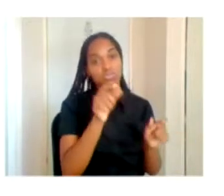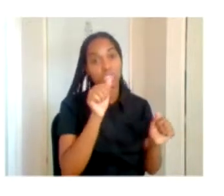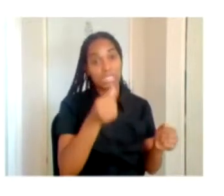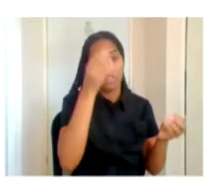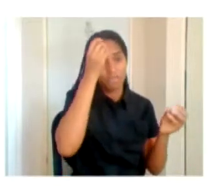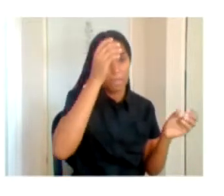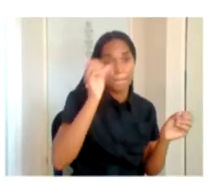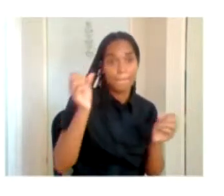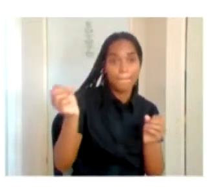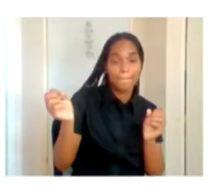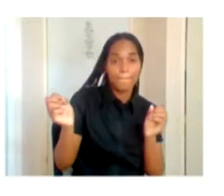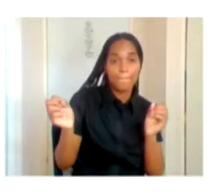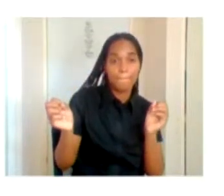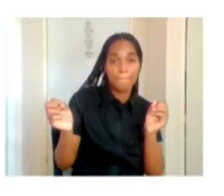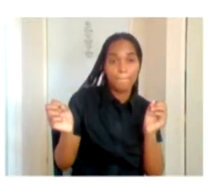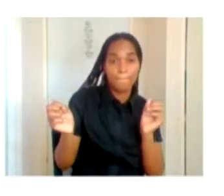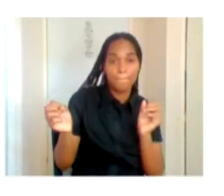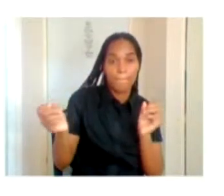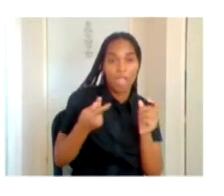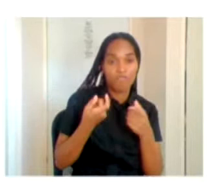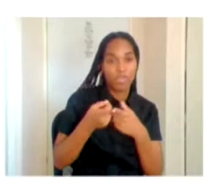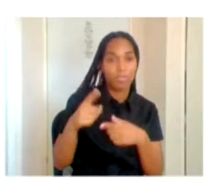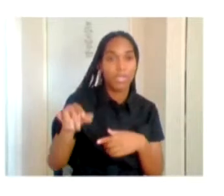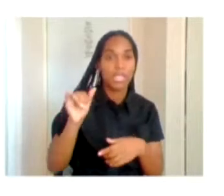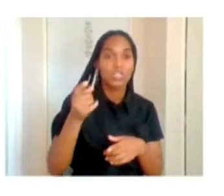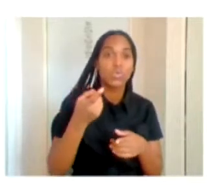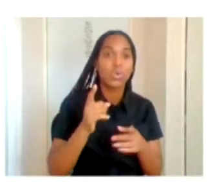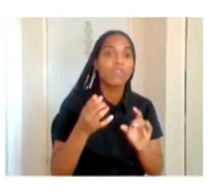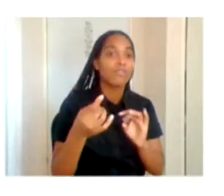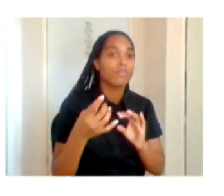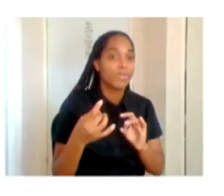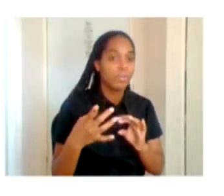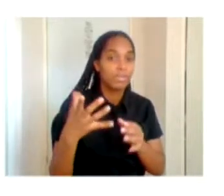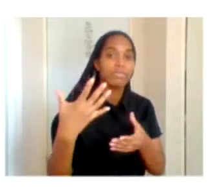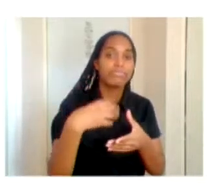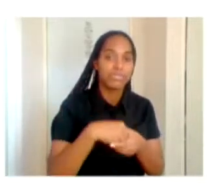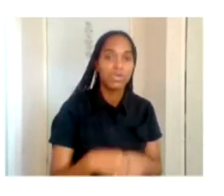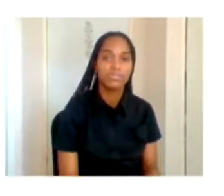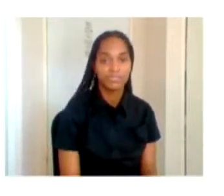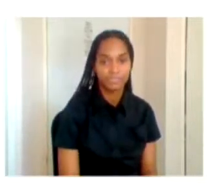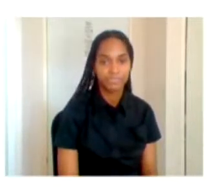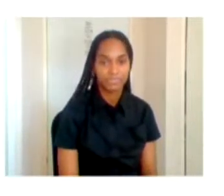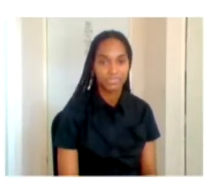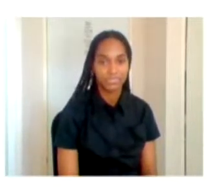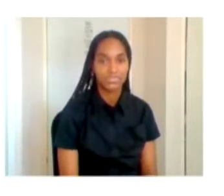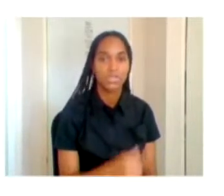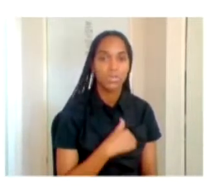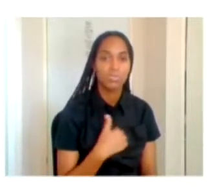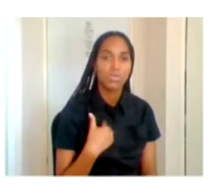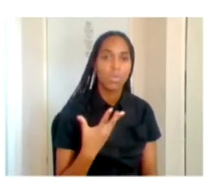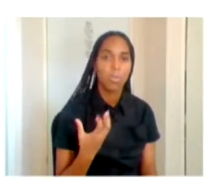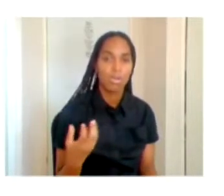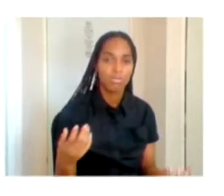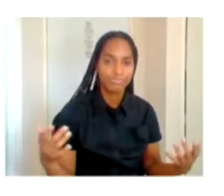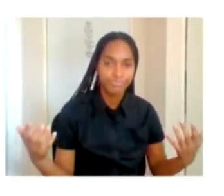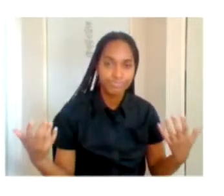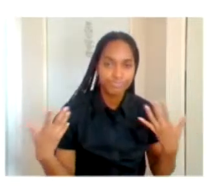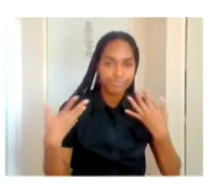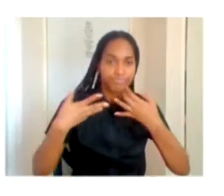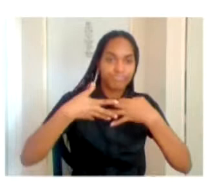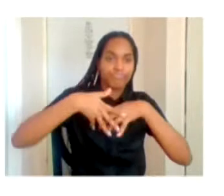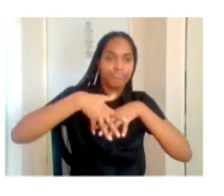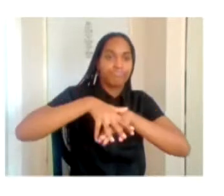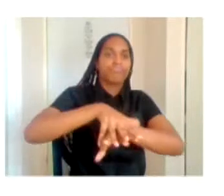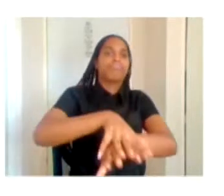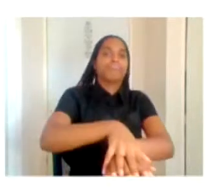them. And that was really where the feedback part of it comes from. We wanted to harmonize the internet and TV viewing